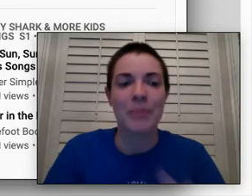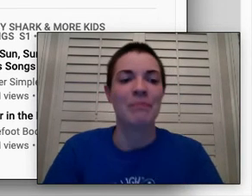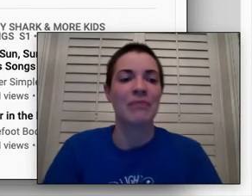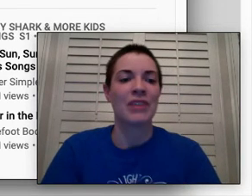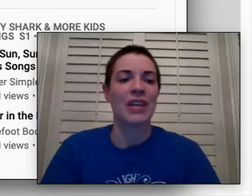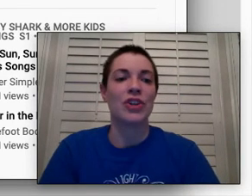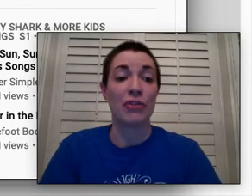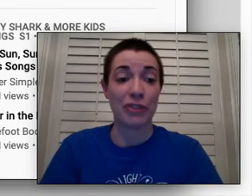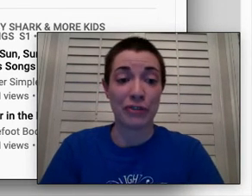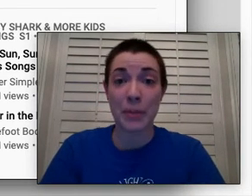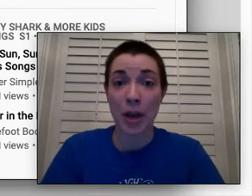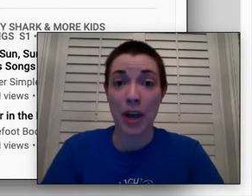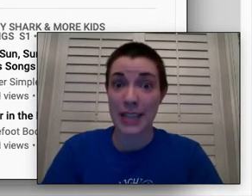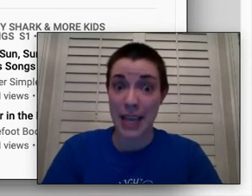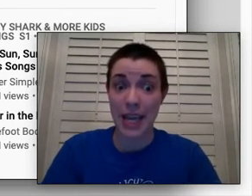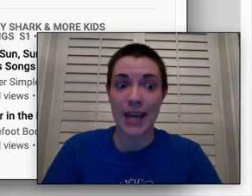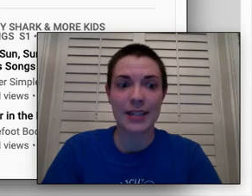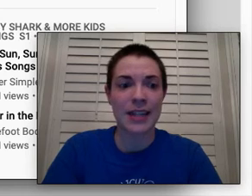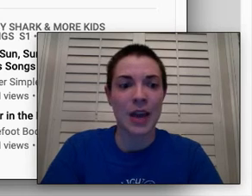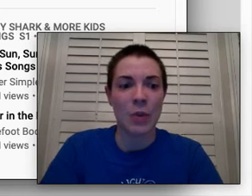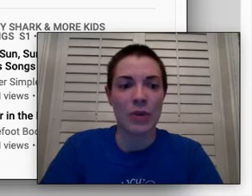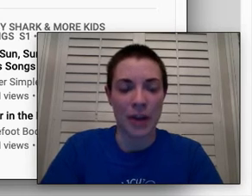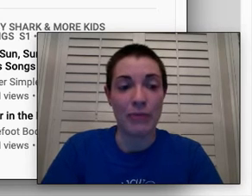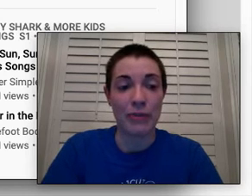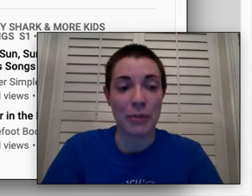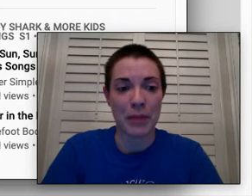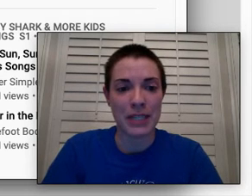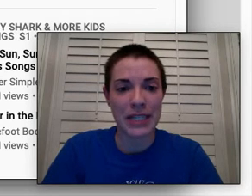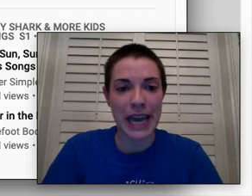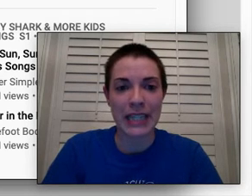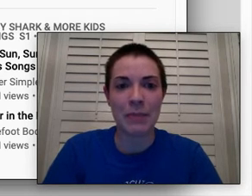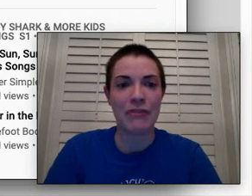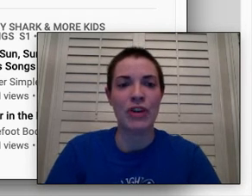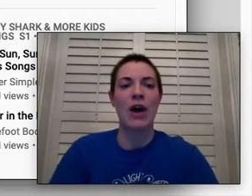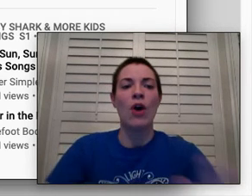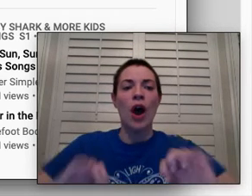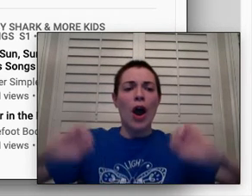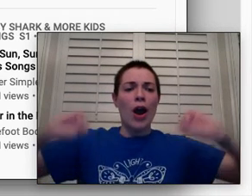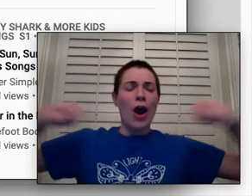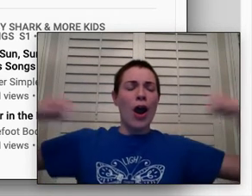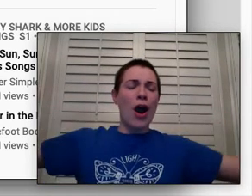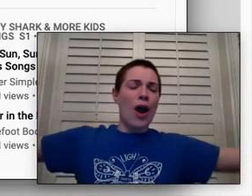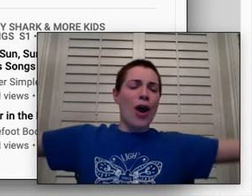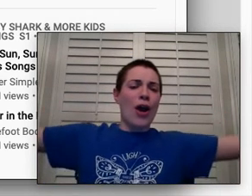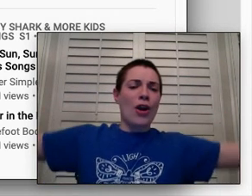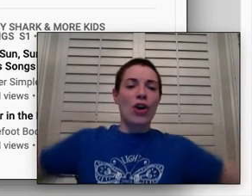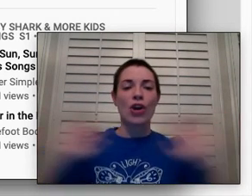caterpillar. So feel free to pause and guess with help from your moms and dads. But for now,